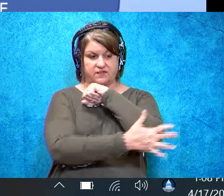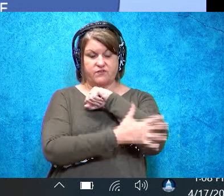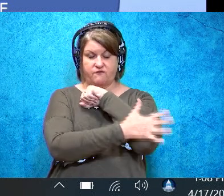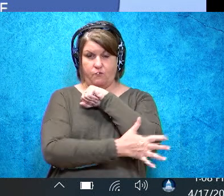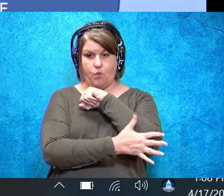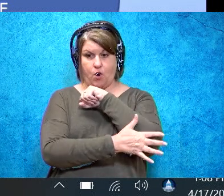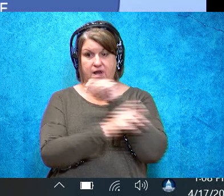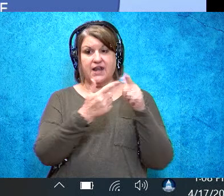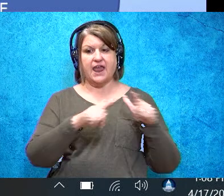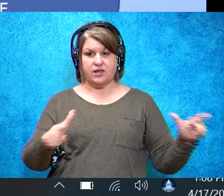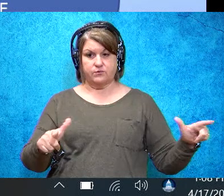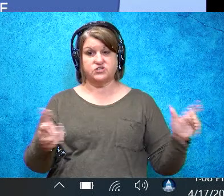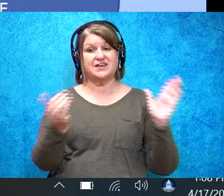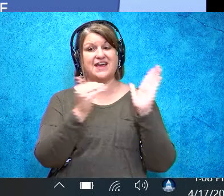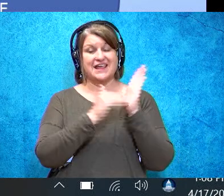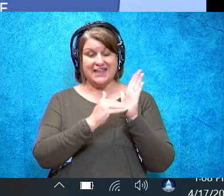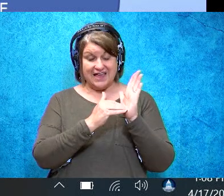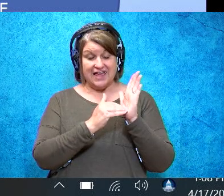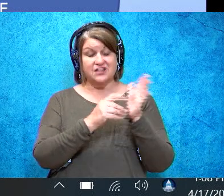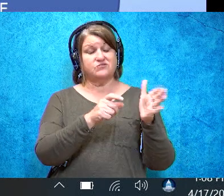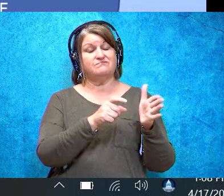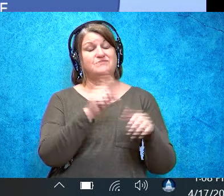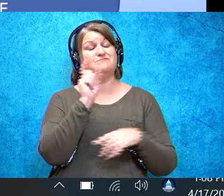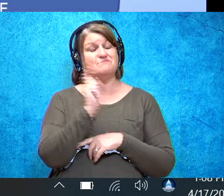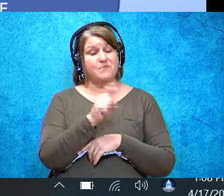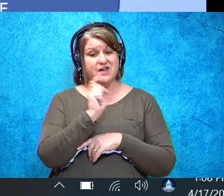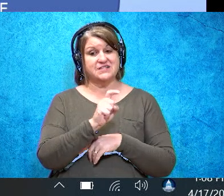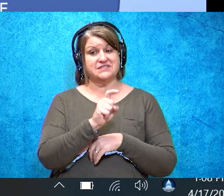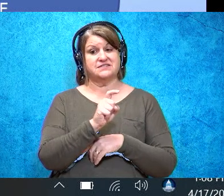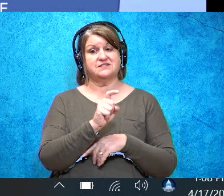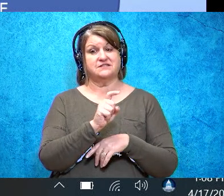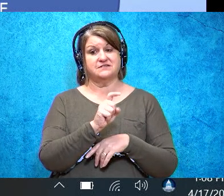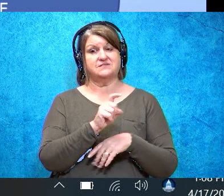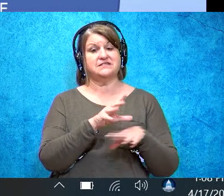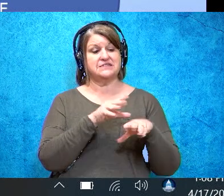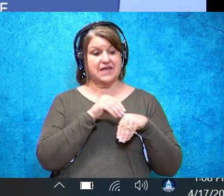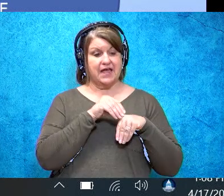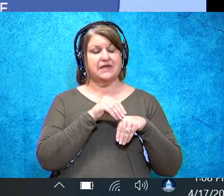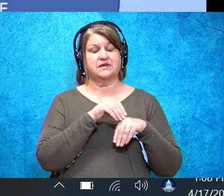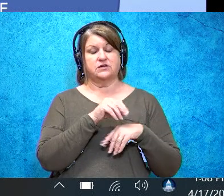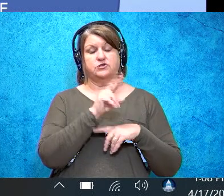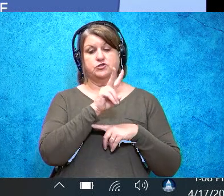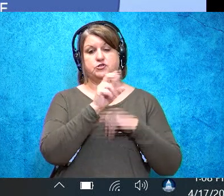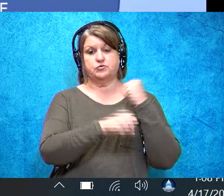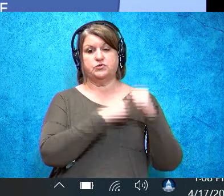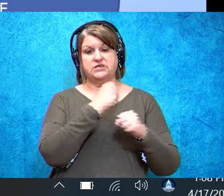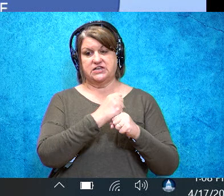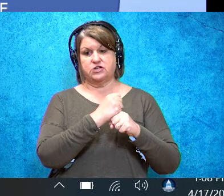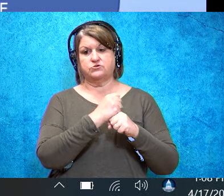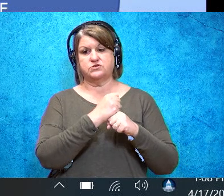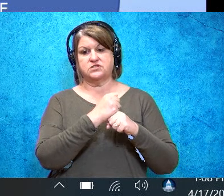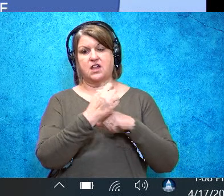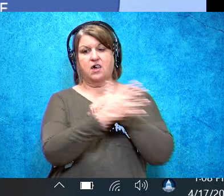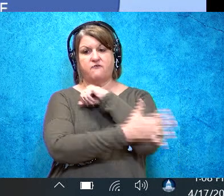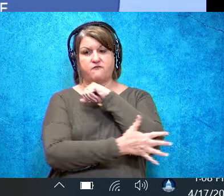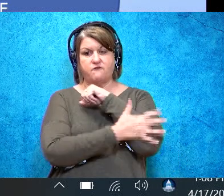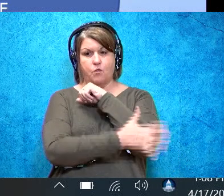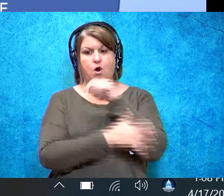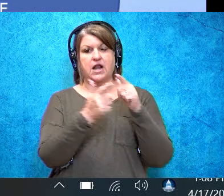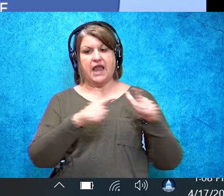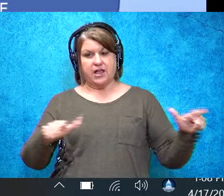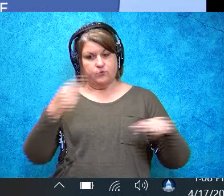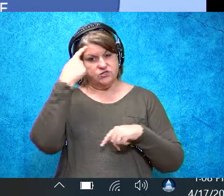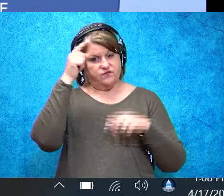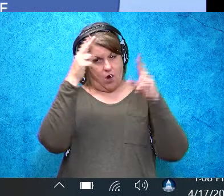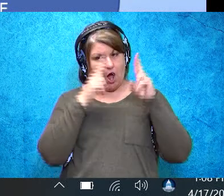you must take 2 years of the same foreign language as a part of this particular curriculum. Again,